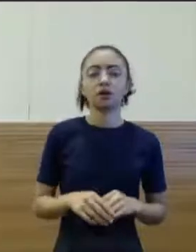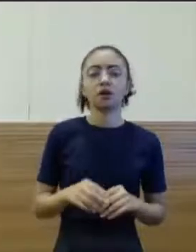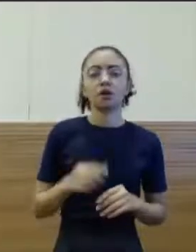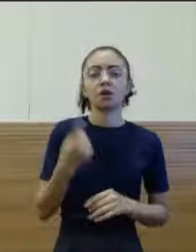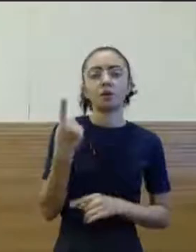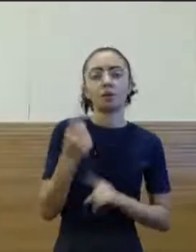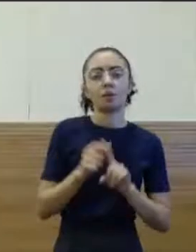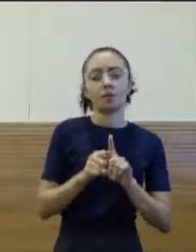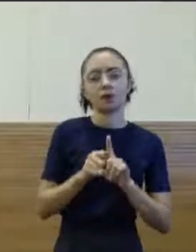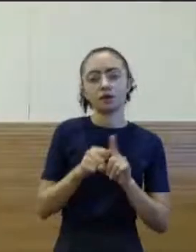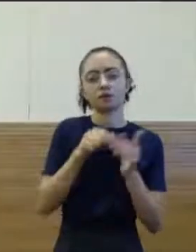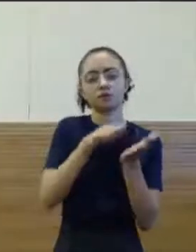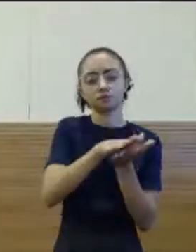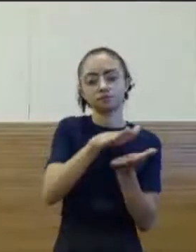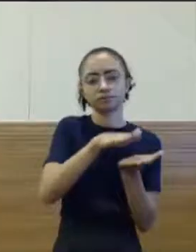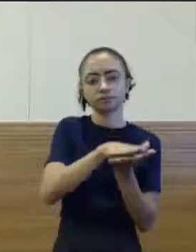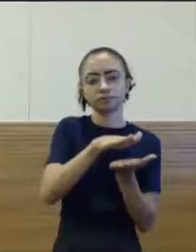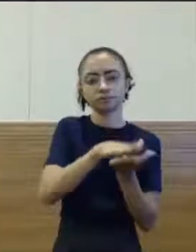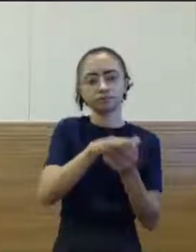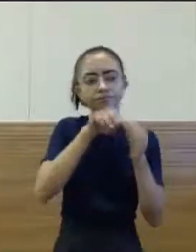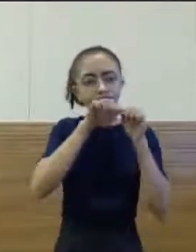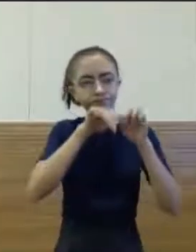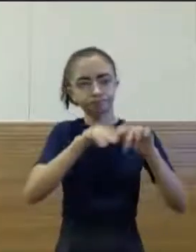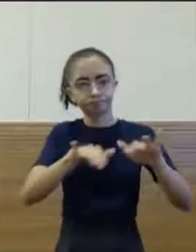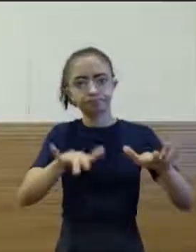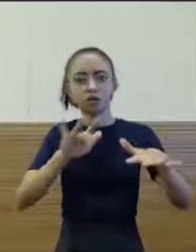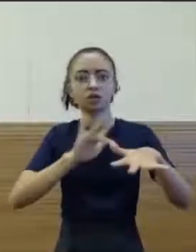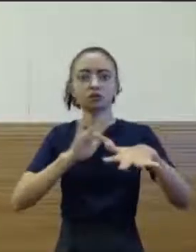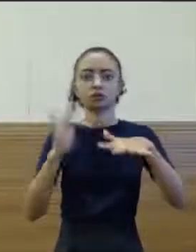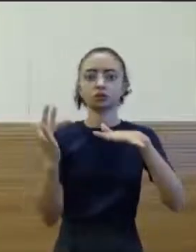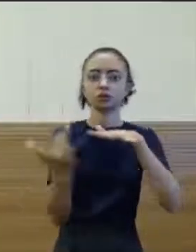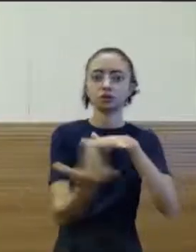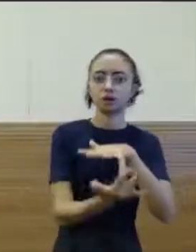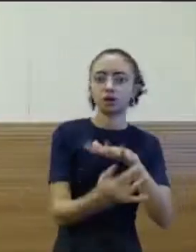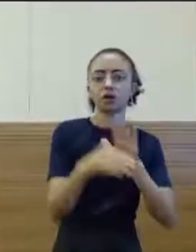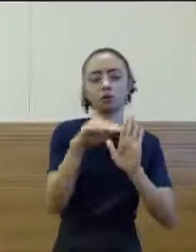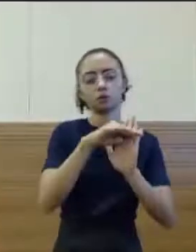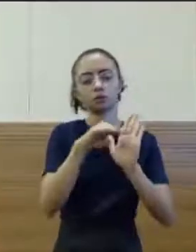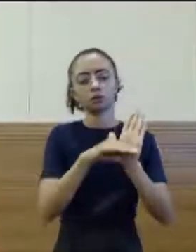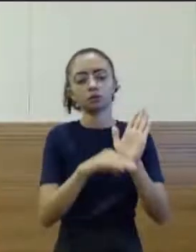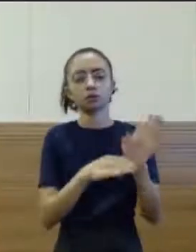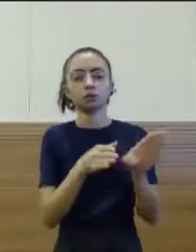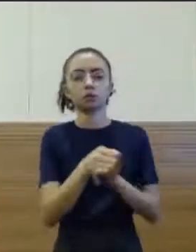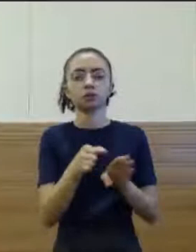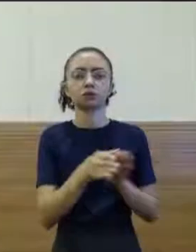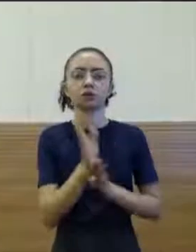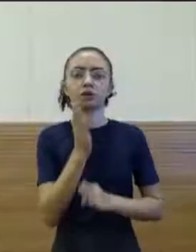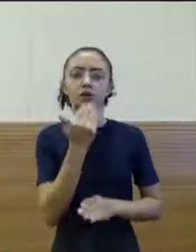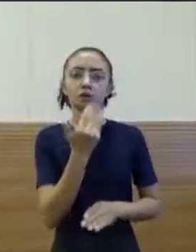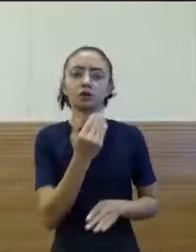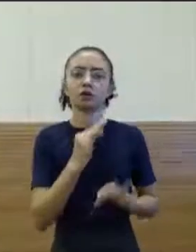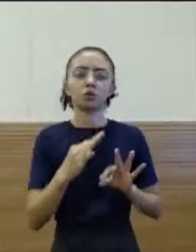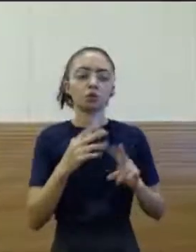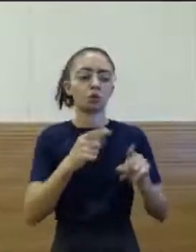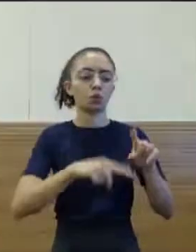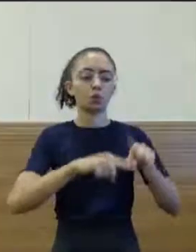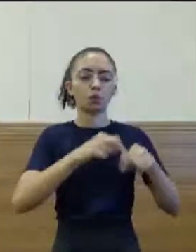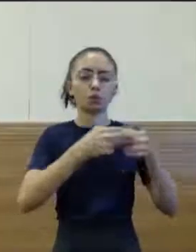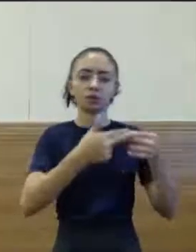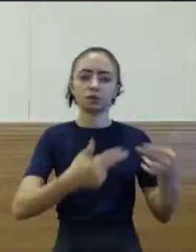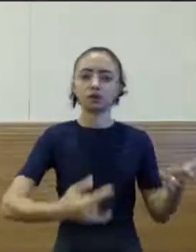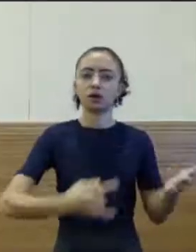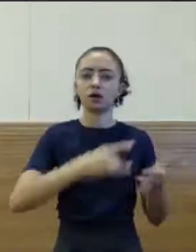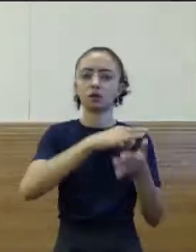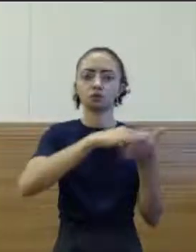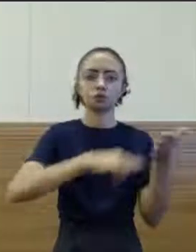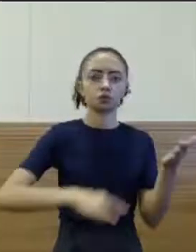since it's been launched, and it started being spread through the social network, the dietary guides, all this material that